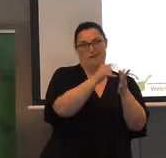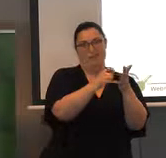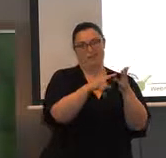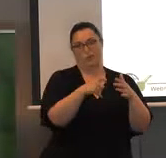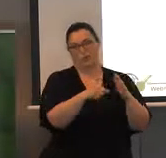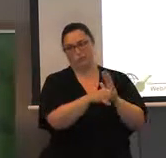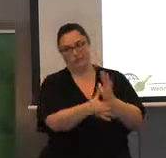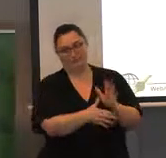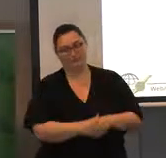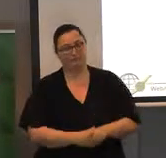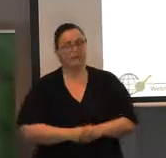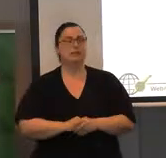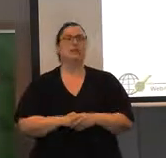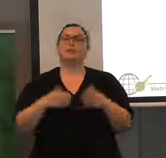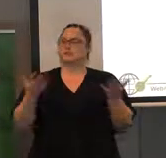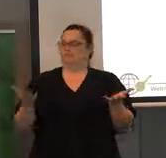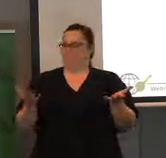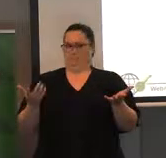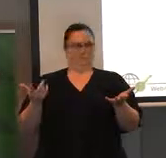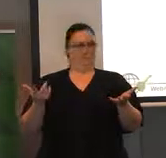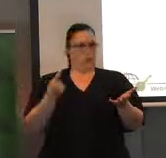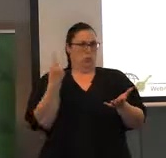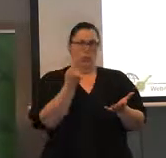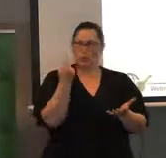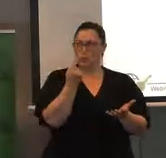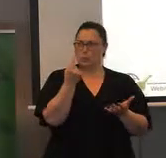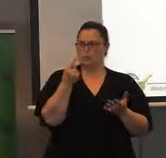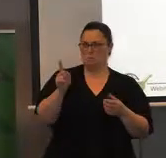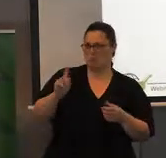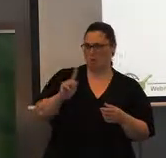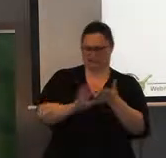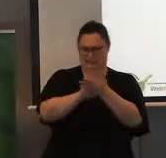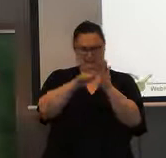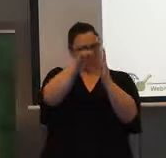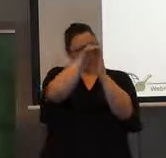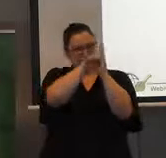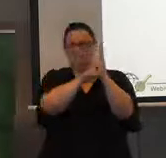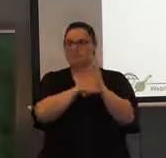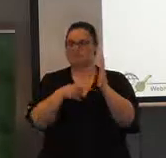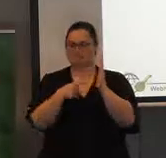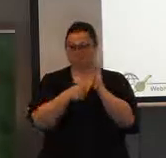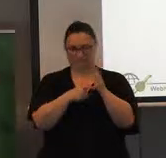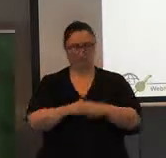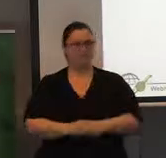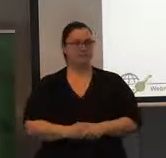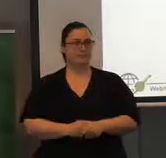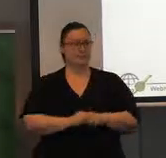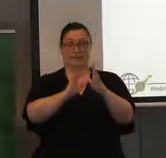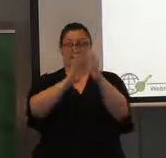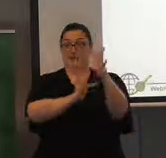expensive. So who and what is covered by the guidelines? First of all,